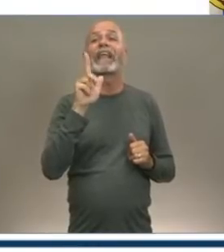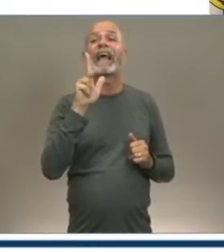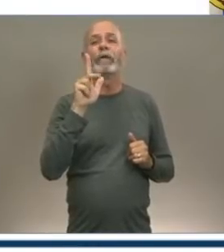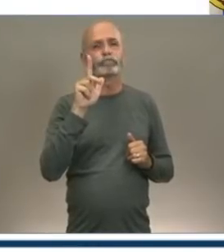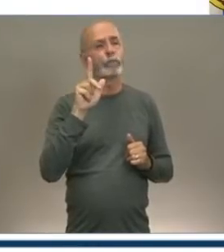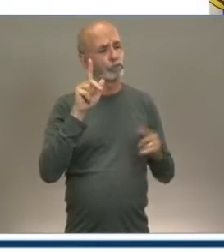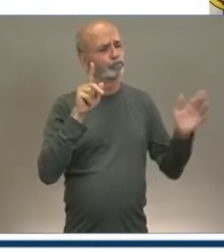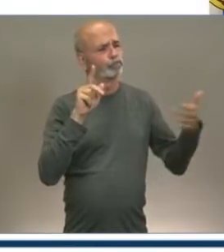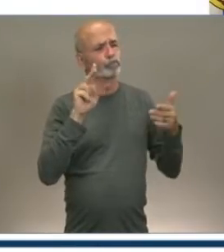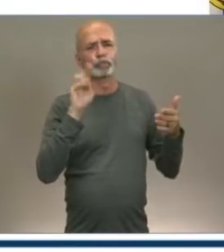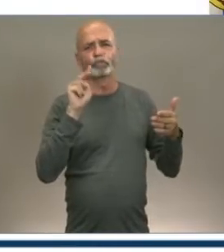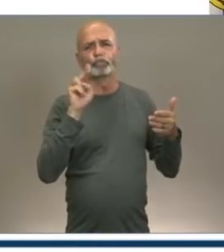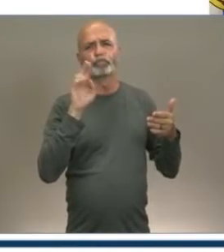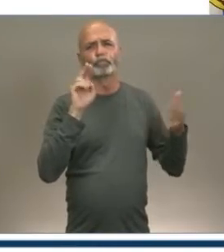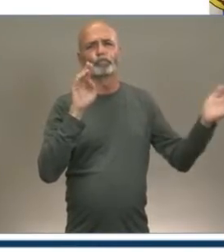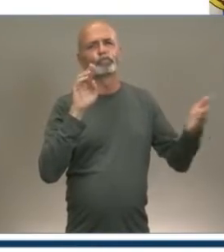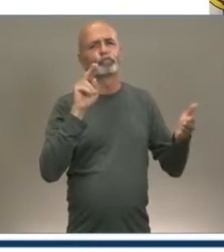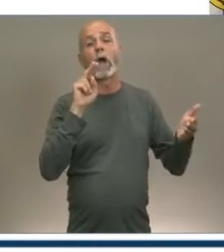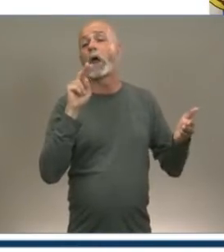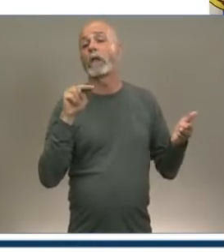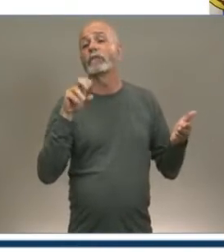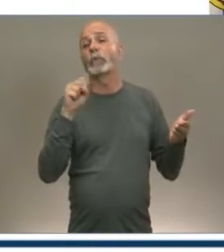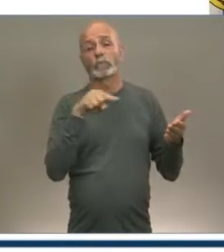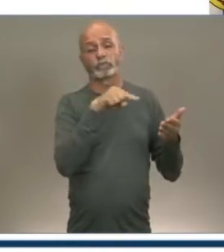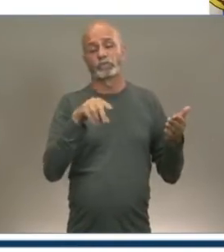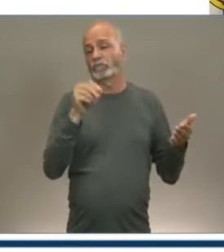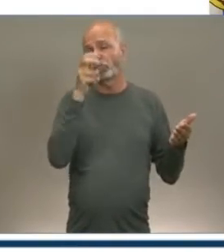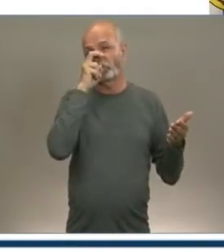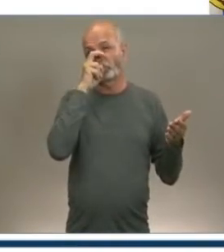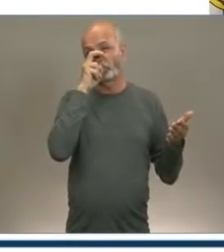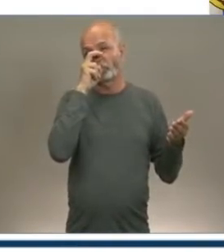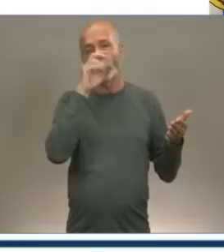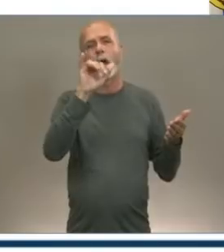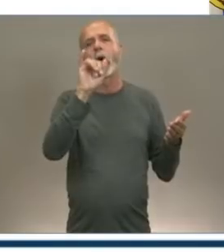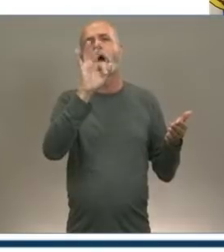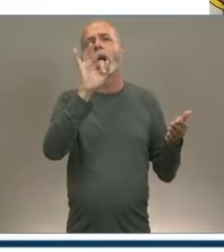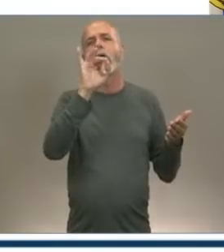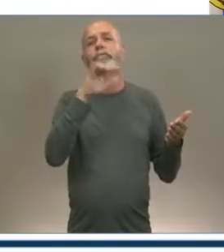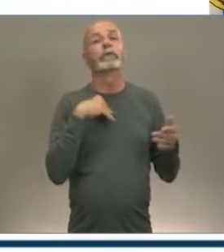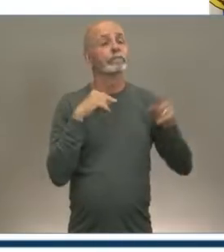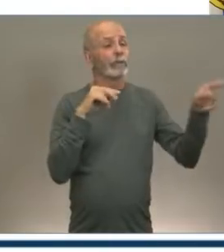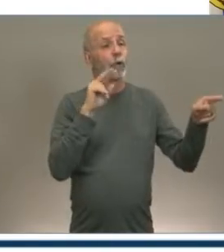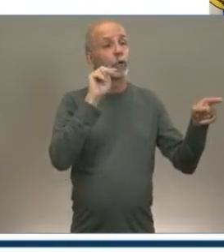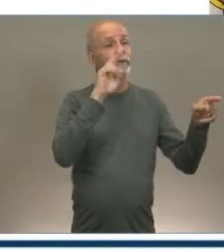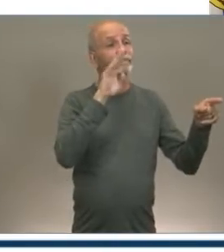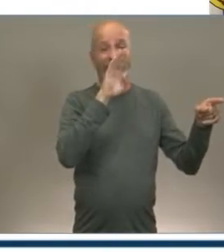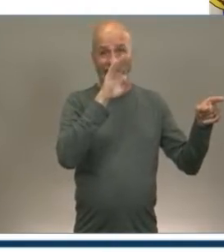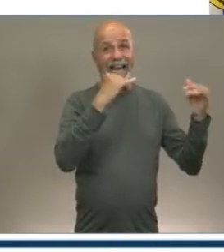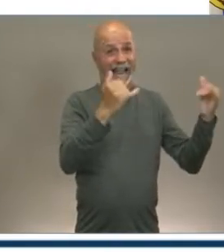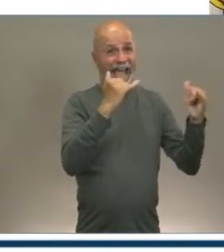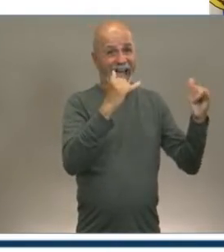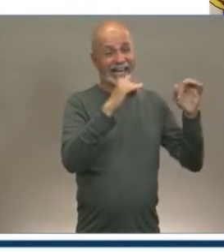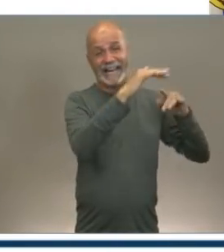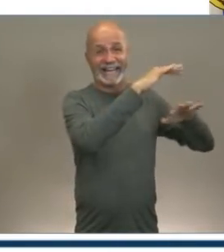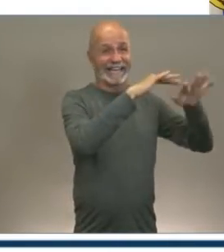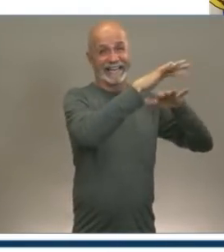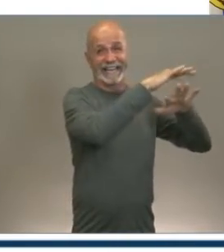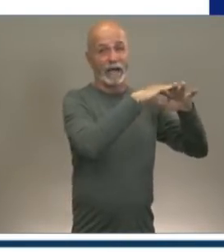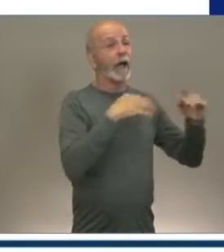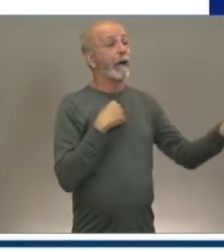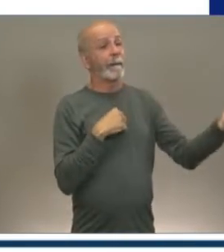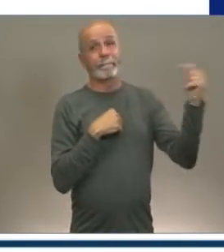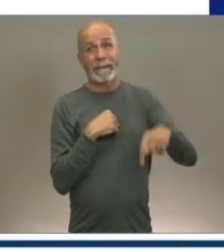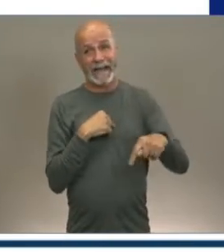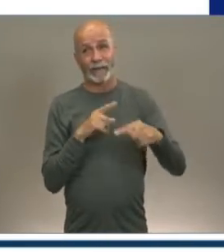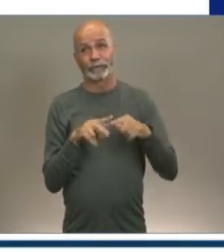if someone goes to New Brunswick now, can they come back on June 23rd and not isolate? So that's what